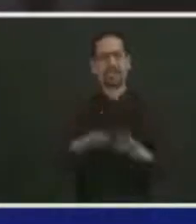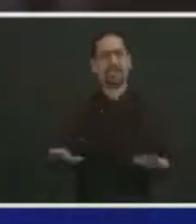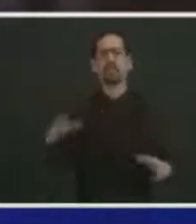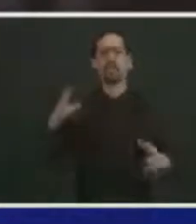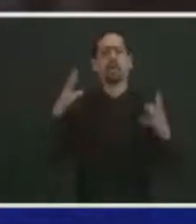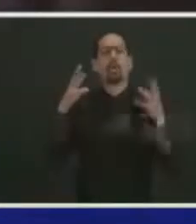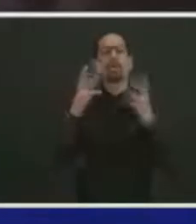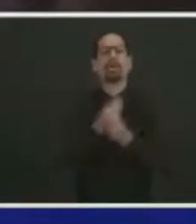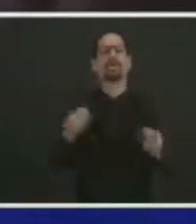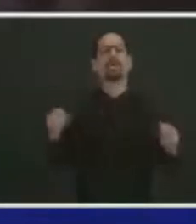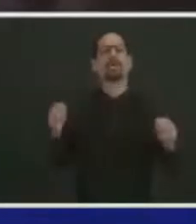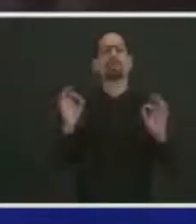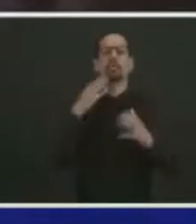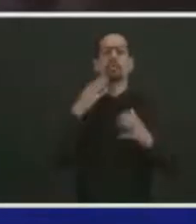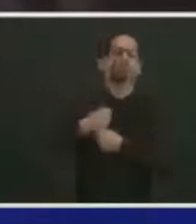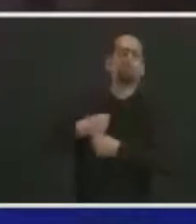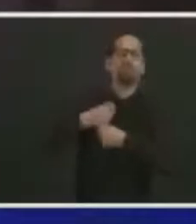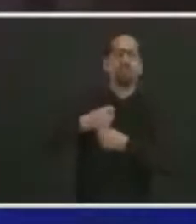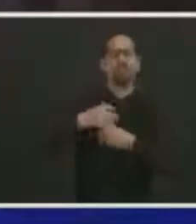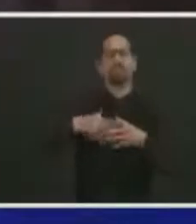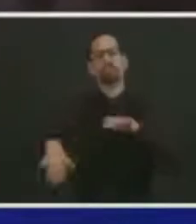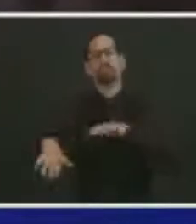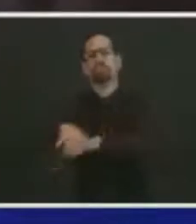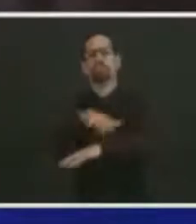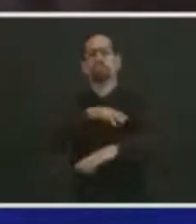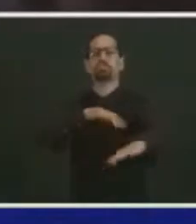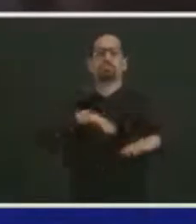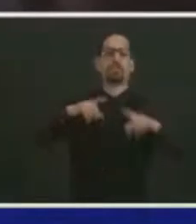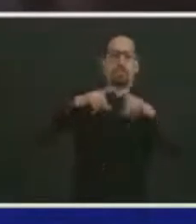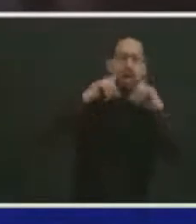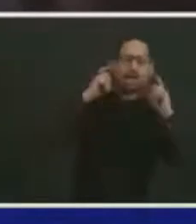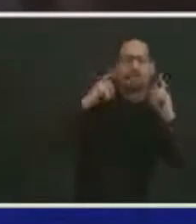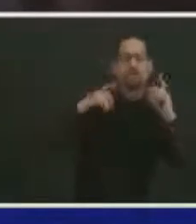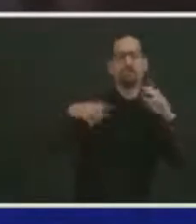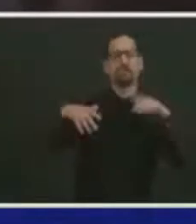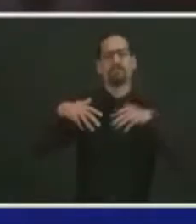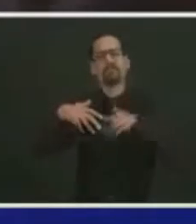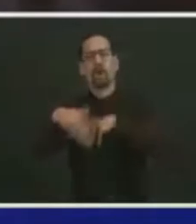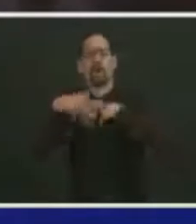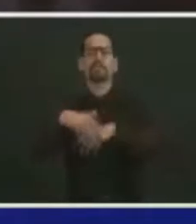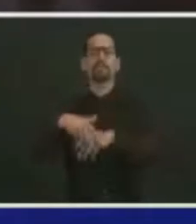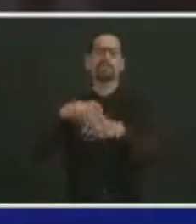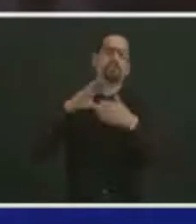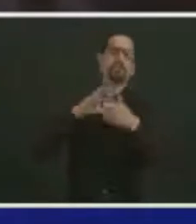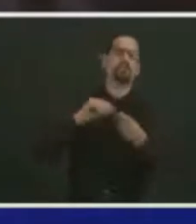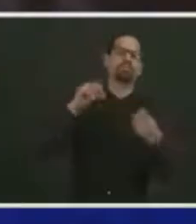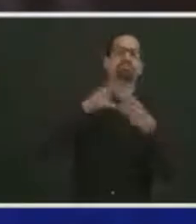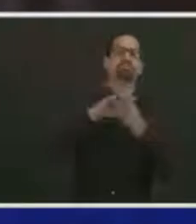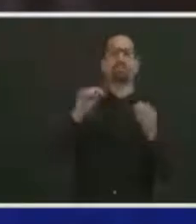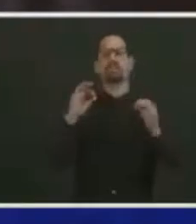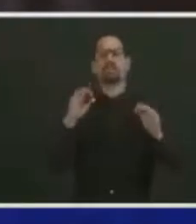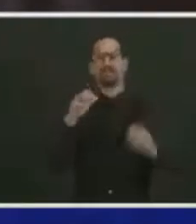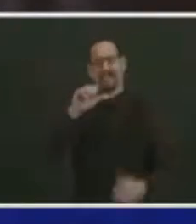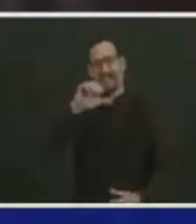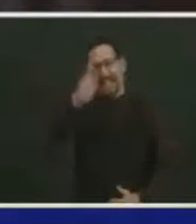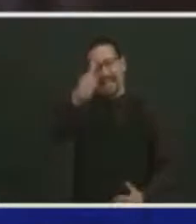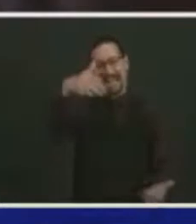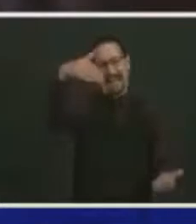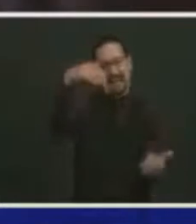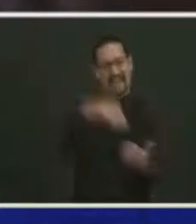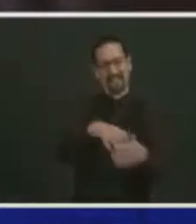peaceful, everyone had their mask on. They were peaceful for hours, 10,000 people taking a